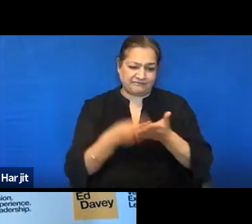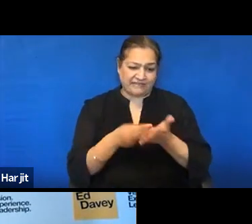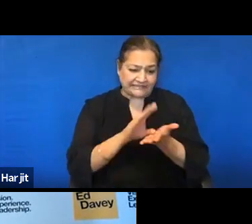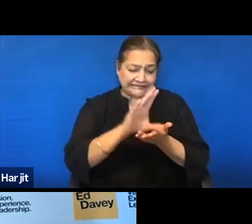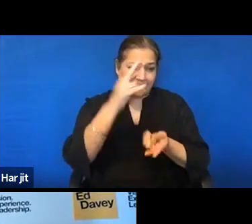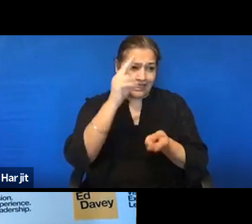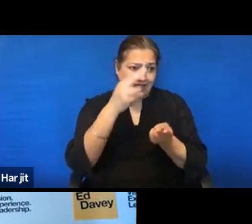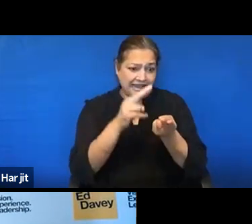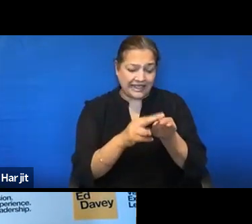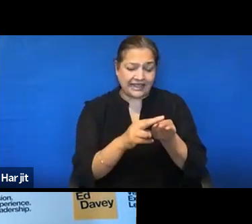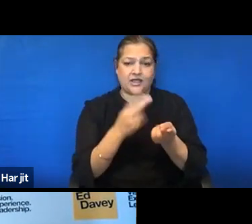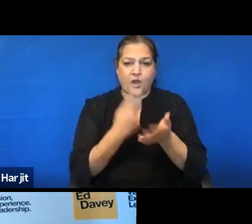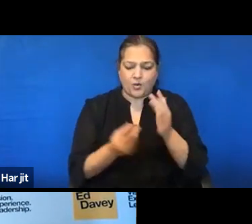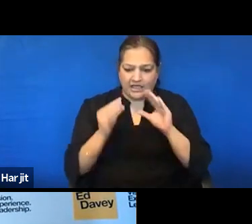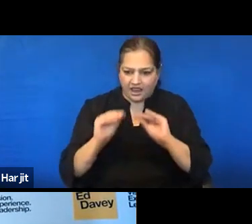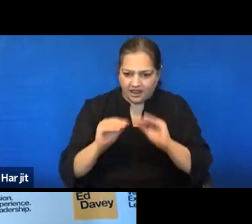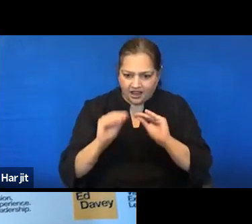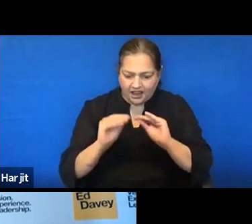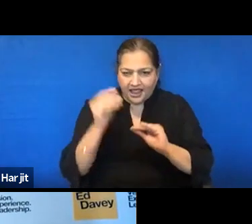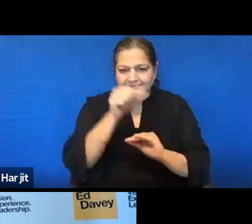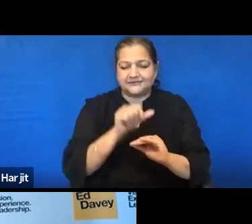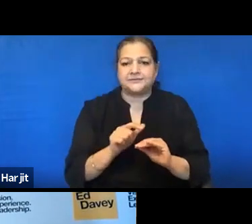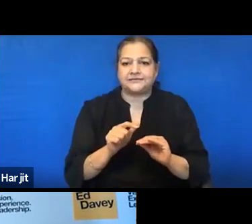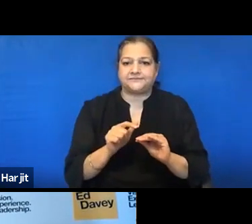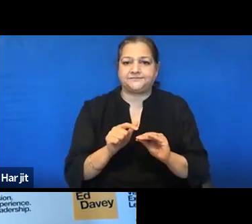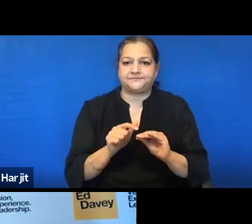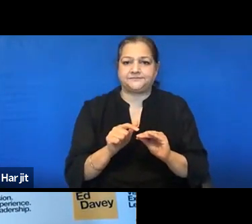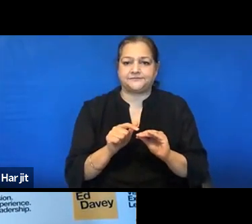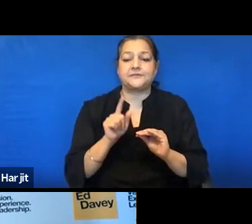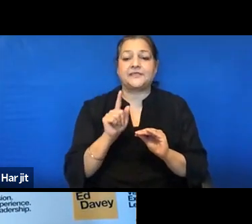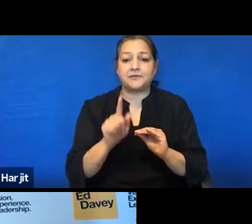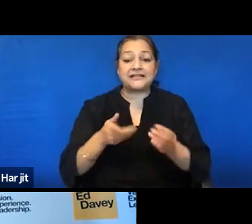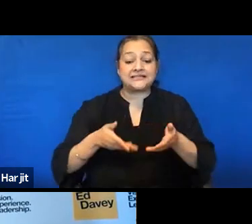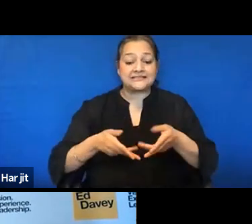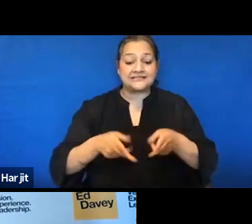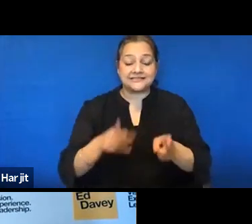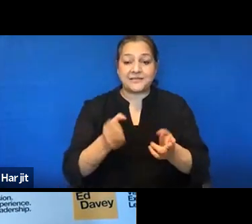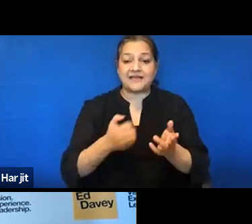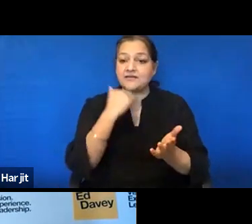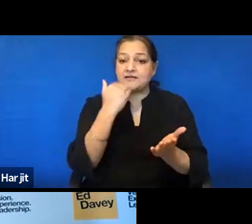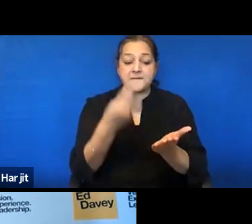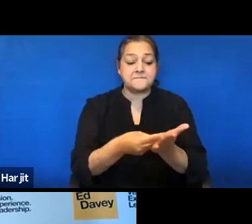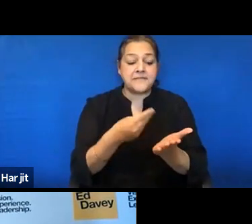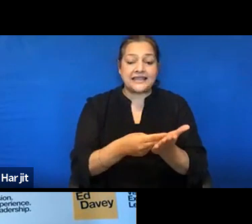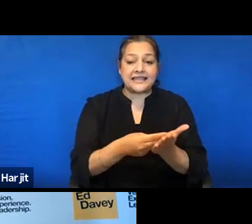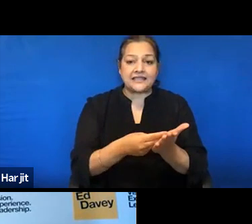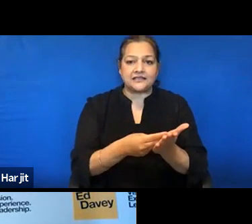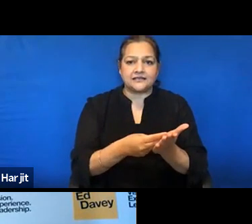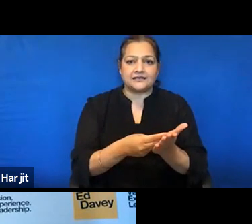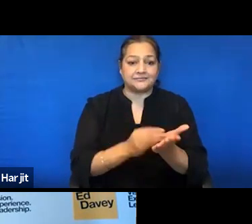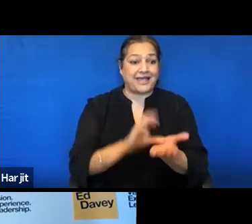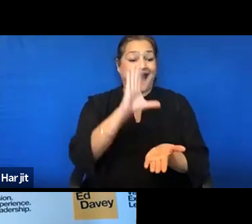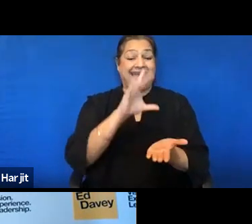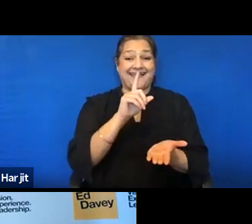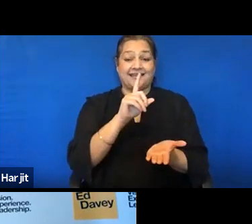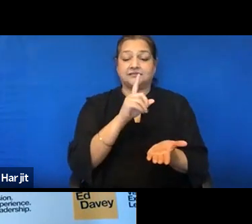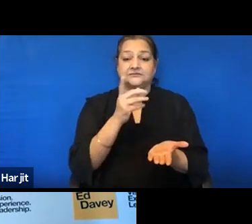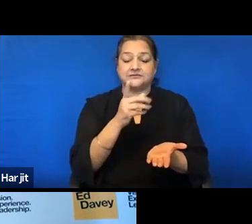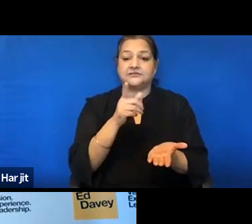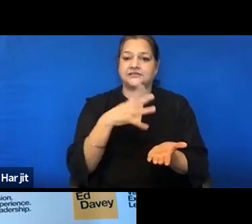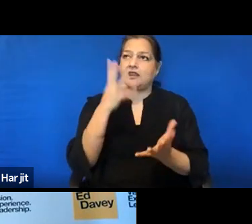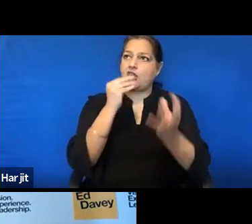cuts. But the system itself, even with all the money in the world, now needs to learn from the other countries in the world that are doing this really well. And